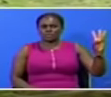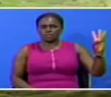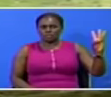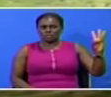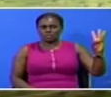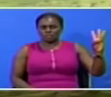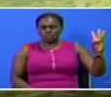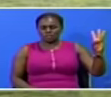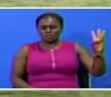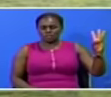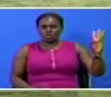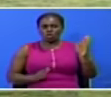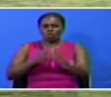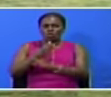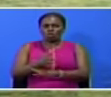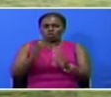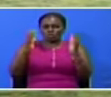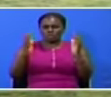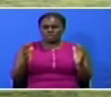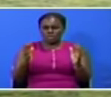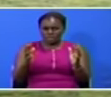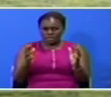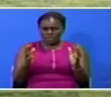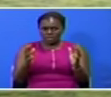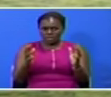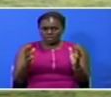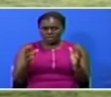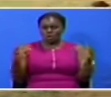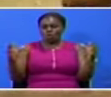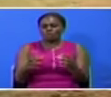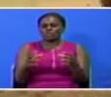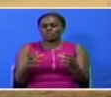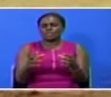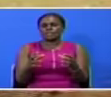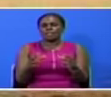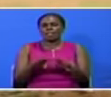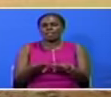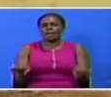Maimahiu and Suswa, crossing B3 at Dukamoja, is community land.